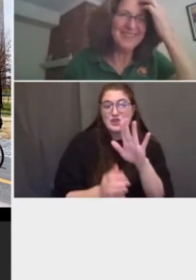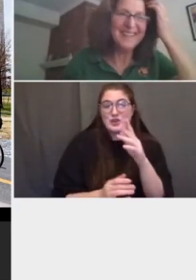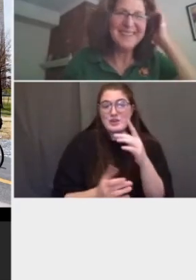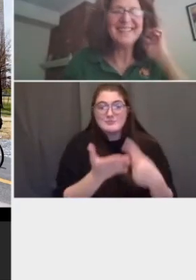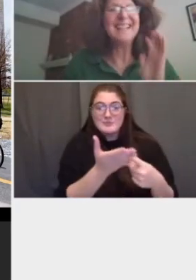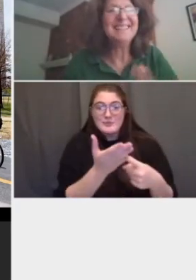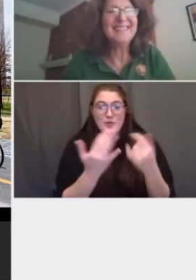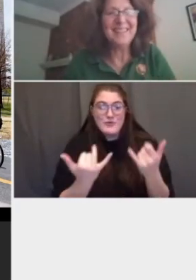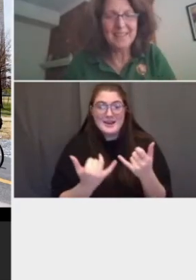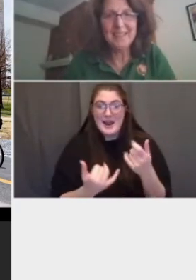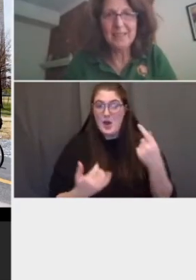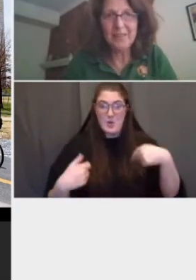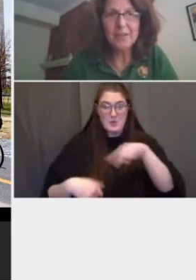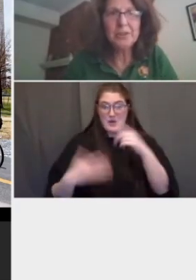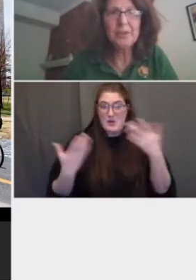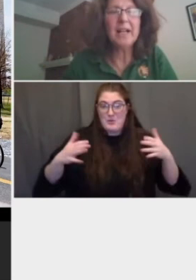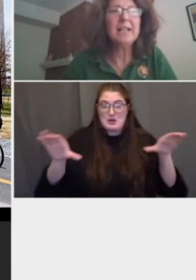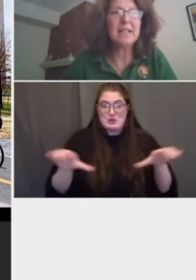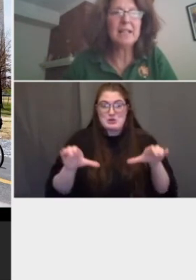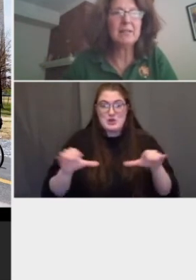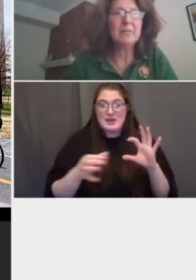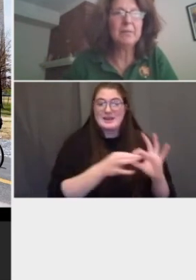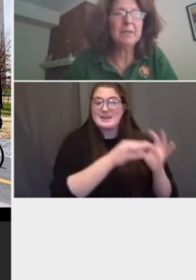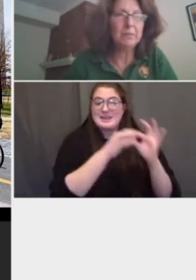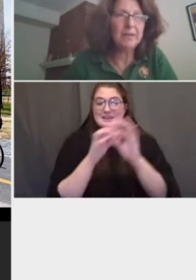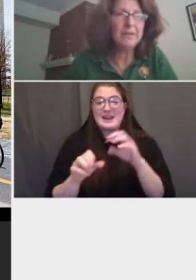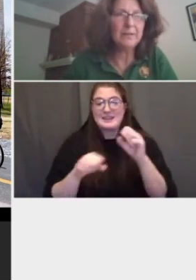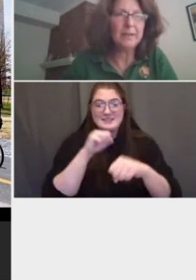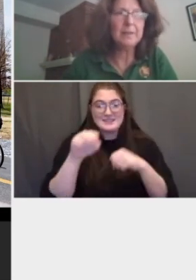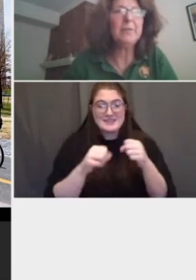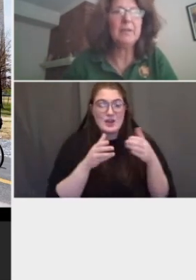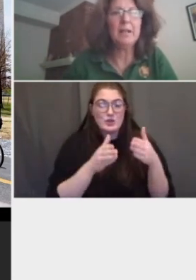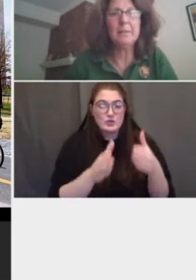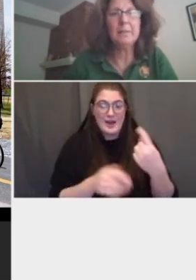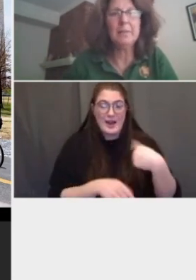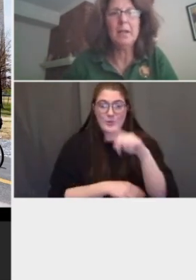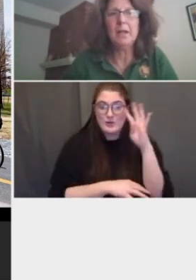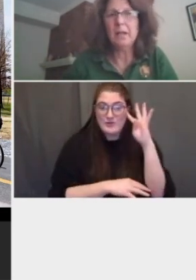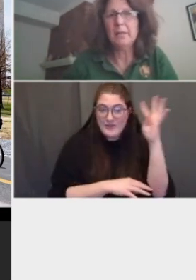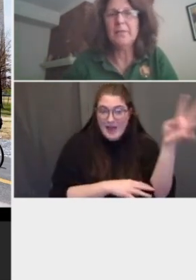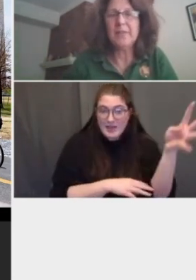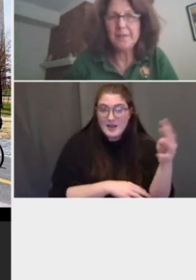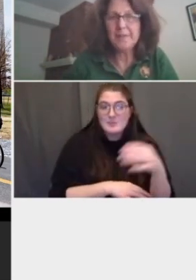doing, right? Connecting the cycle track that we developed